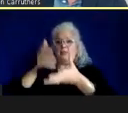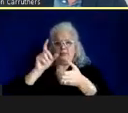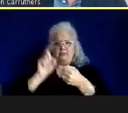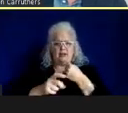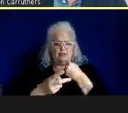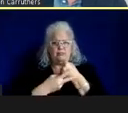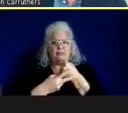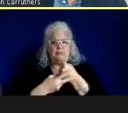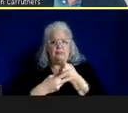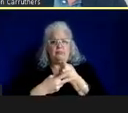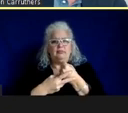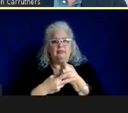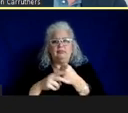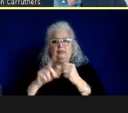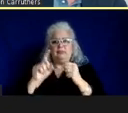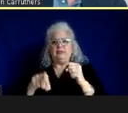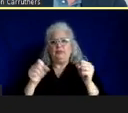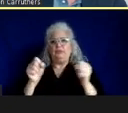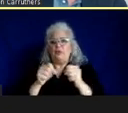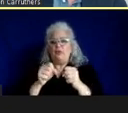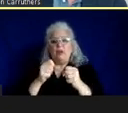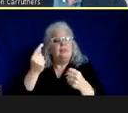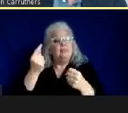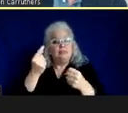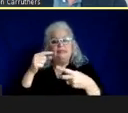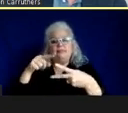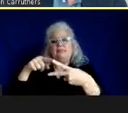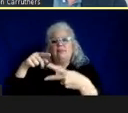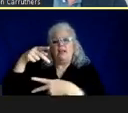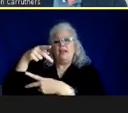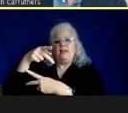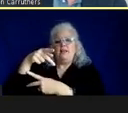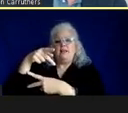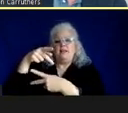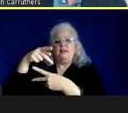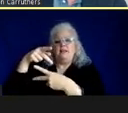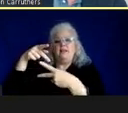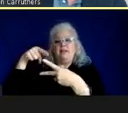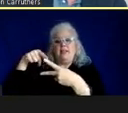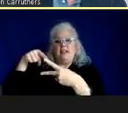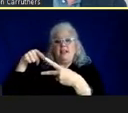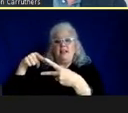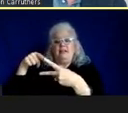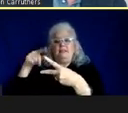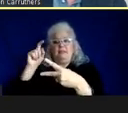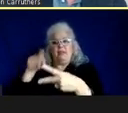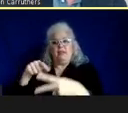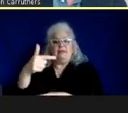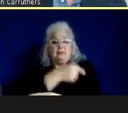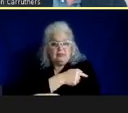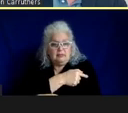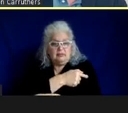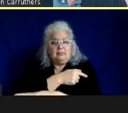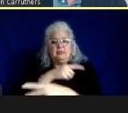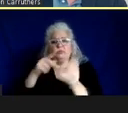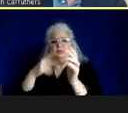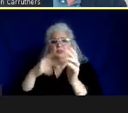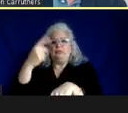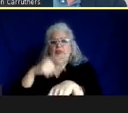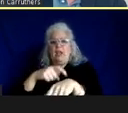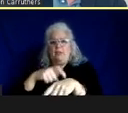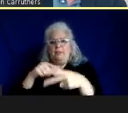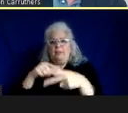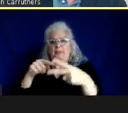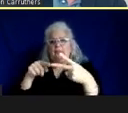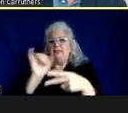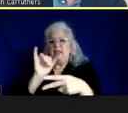of these, you need 2 doses for full immunity. After you get the first one, you're about 50% immunity. You need the booster to get